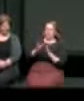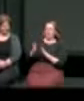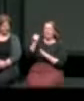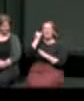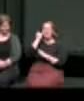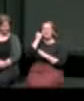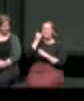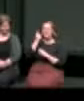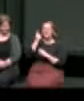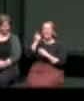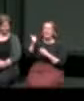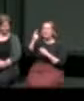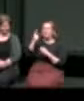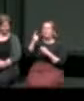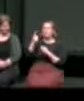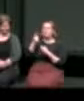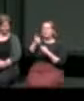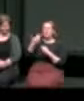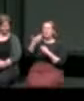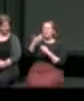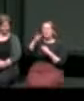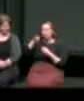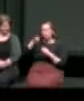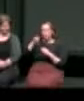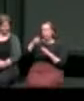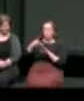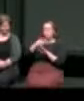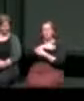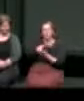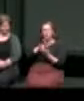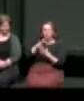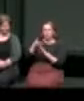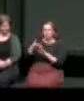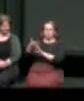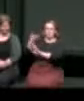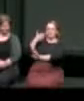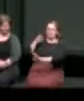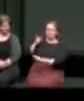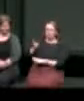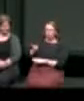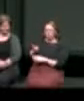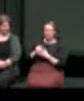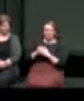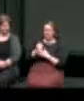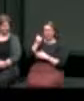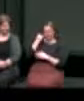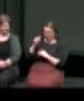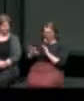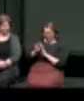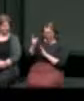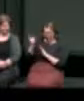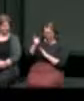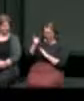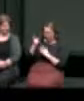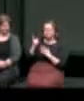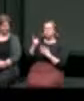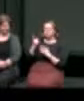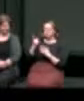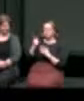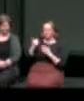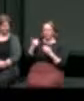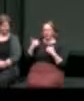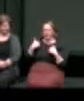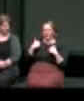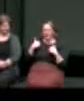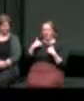for anything that is historic or pre-contact or prehistoric, if anything were to be found of that nature, we have this